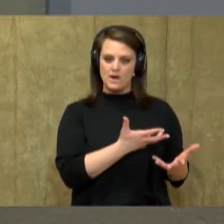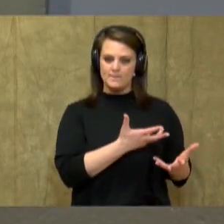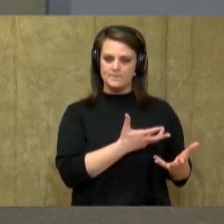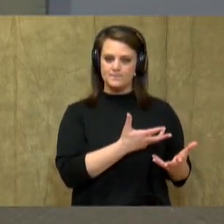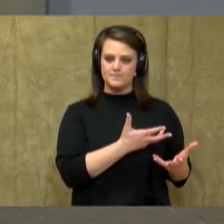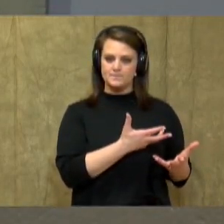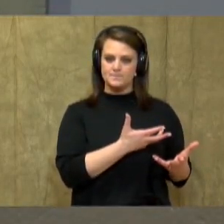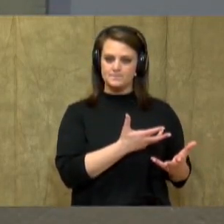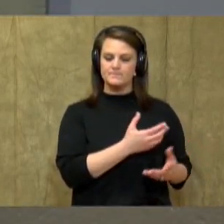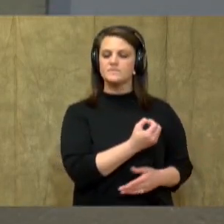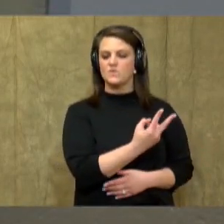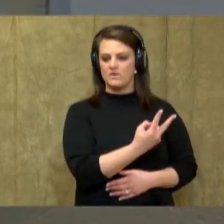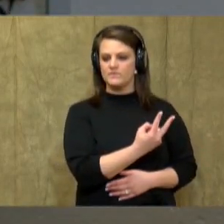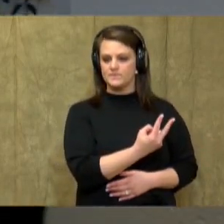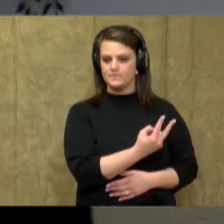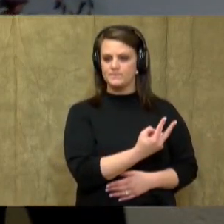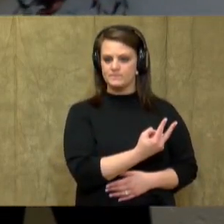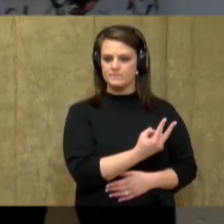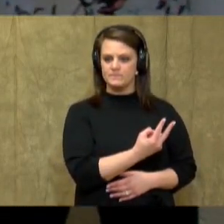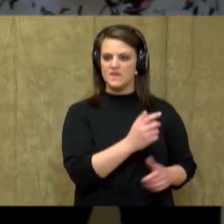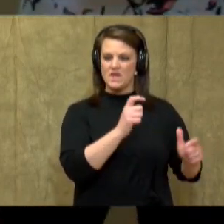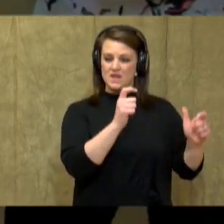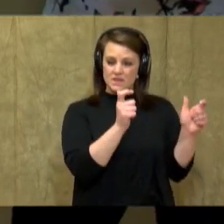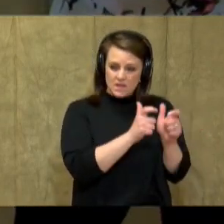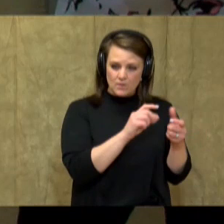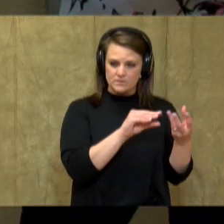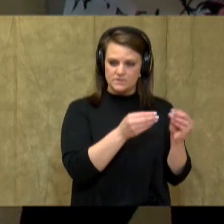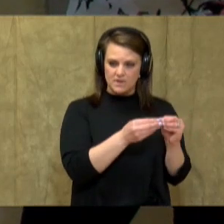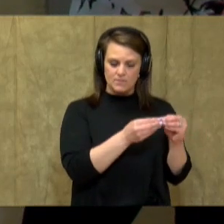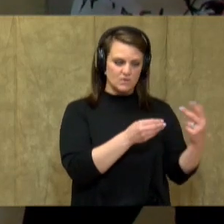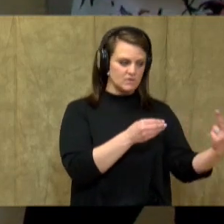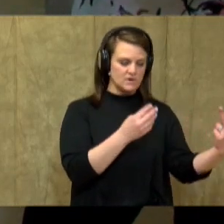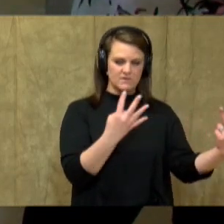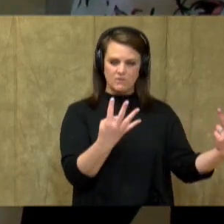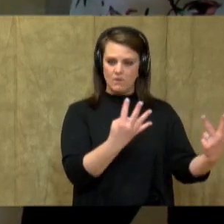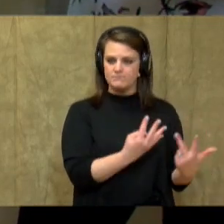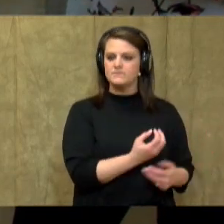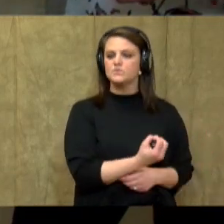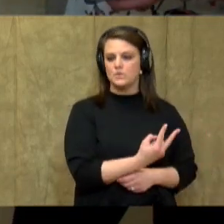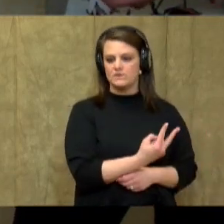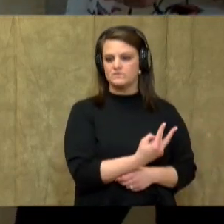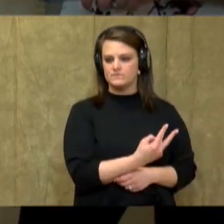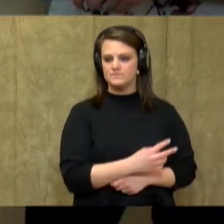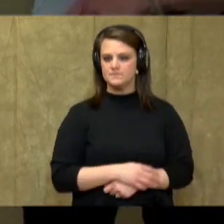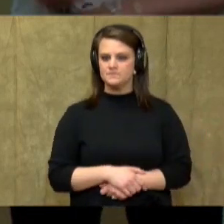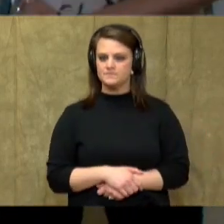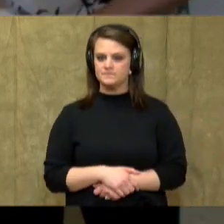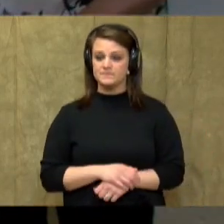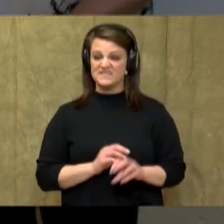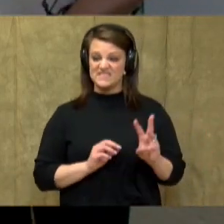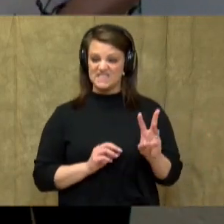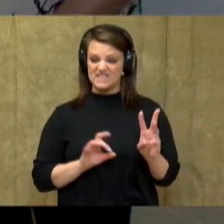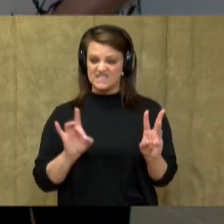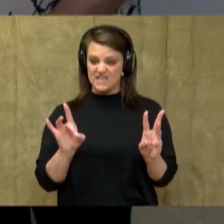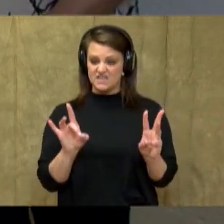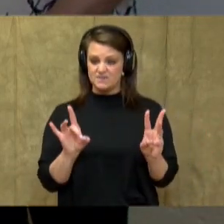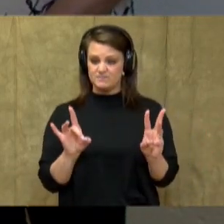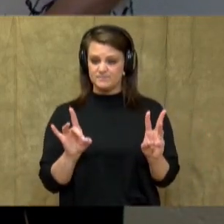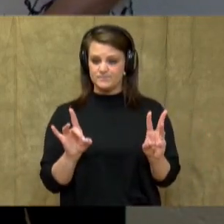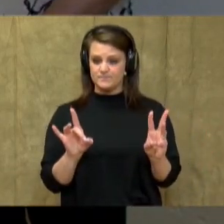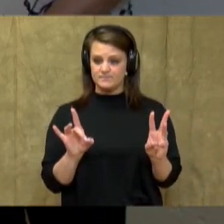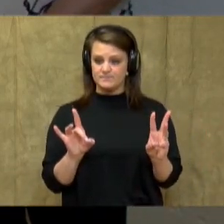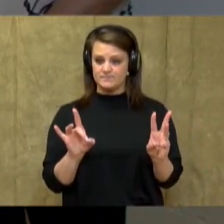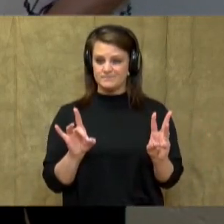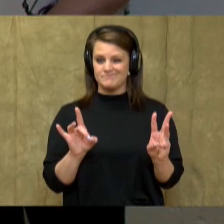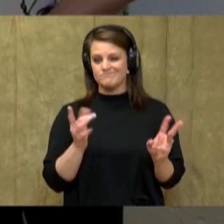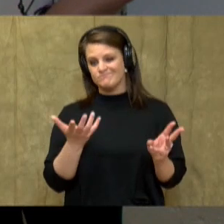was 12. The lowest number that 3 and 4 have in common is 12. What about 6 and 8?